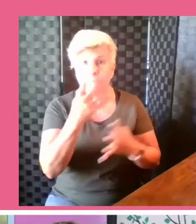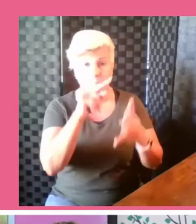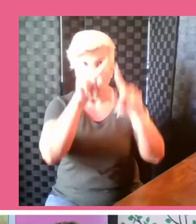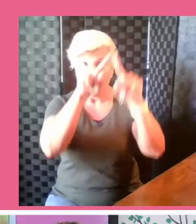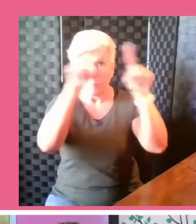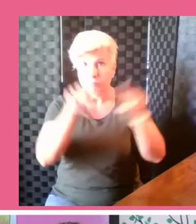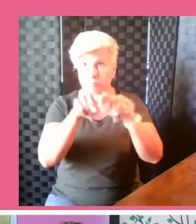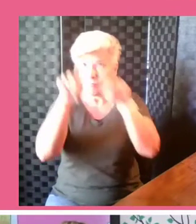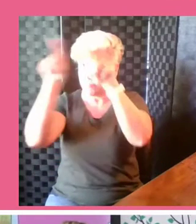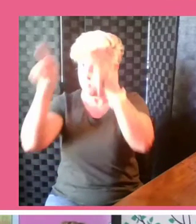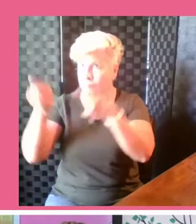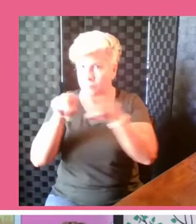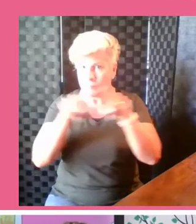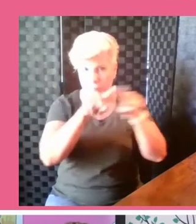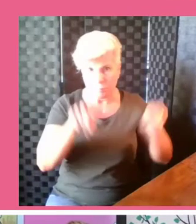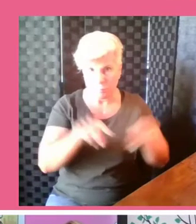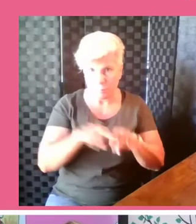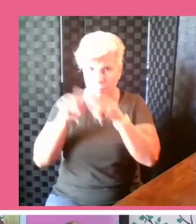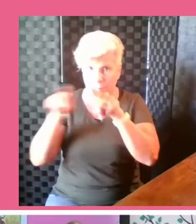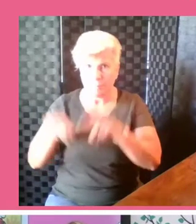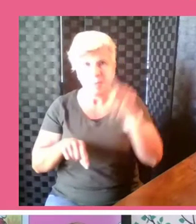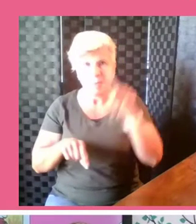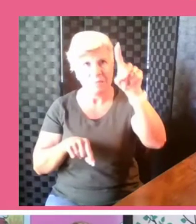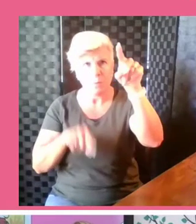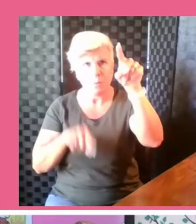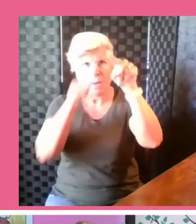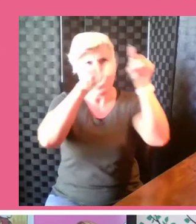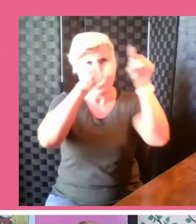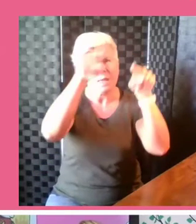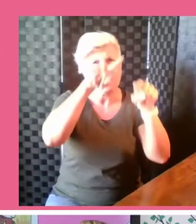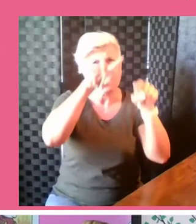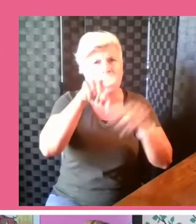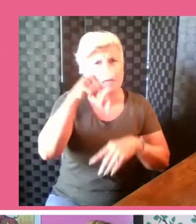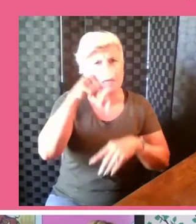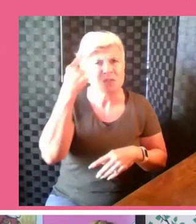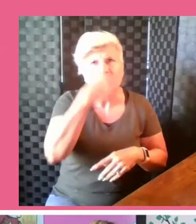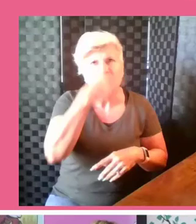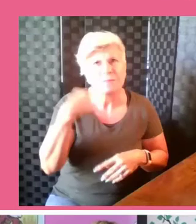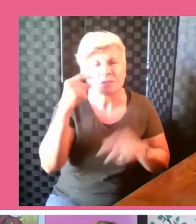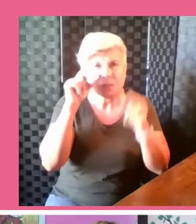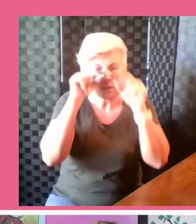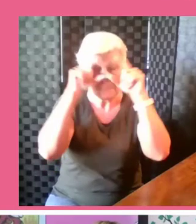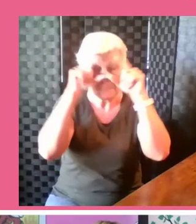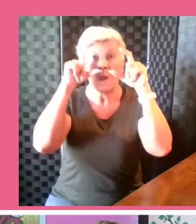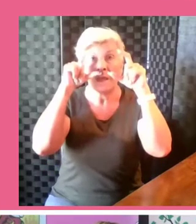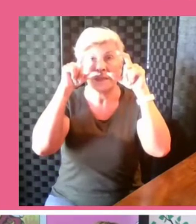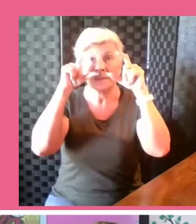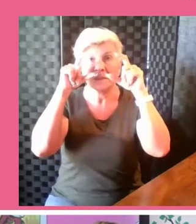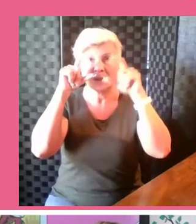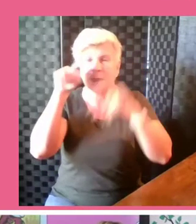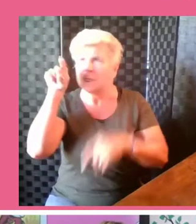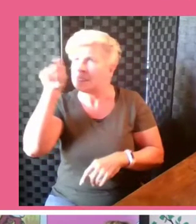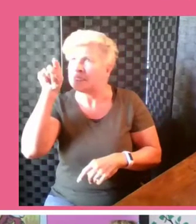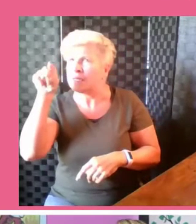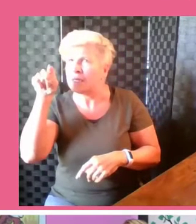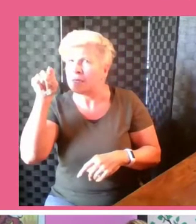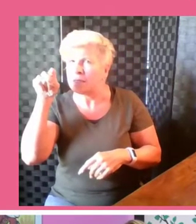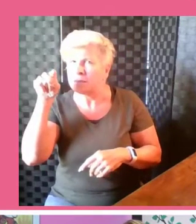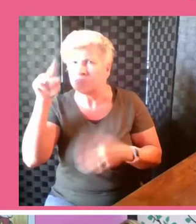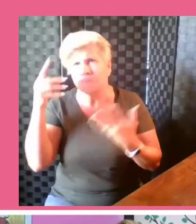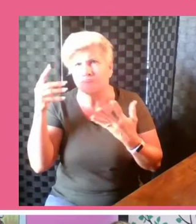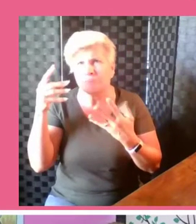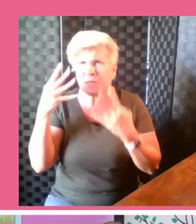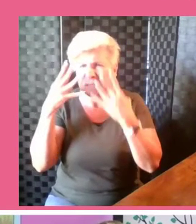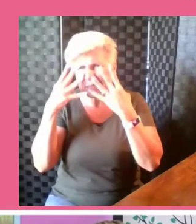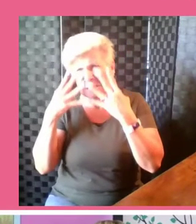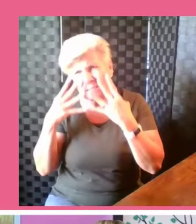4 on this page. 1, chrysanthemum looks kind of surprised here. In the second one over here, she looks a little